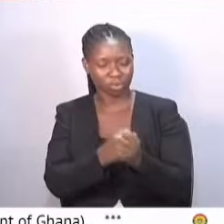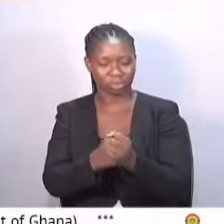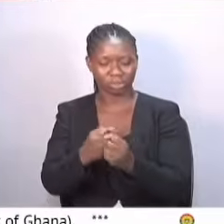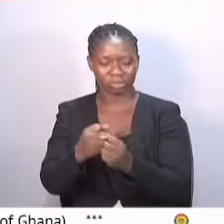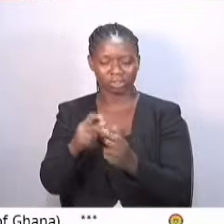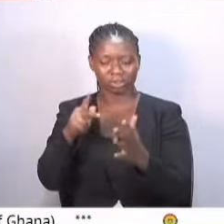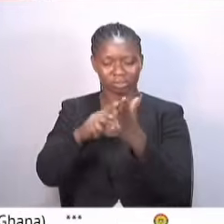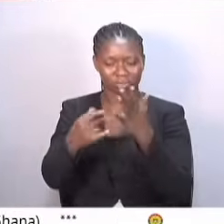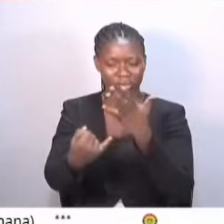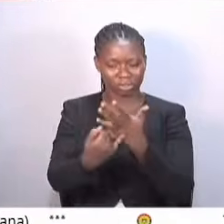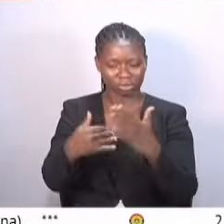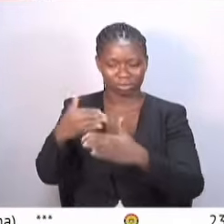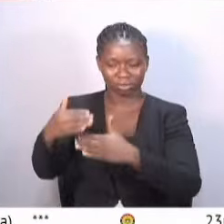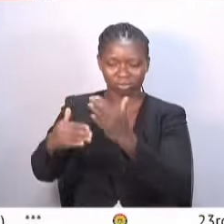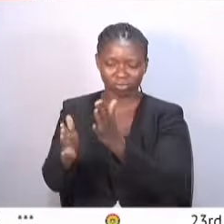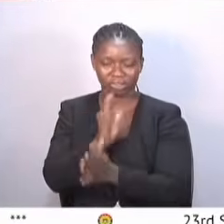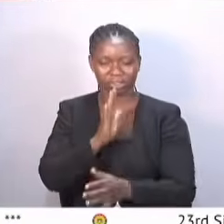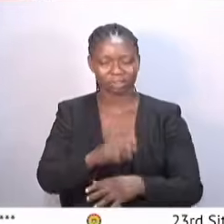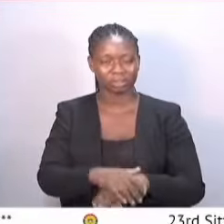project?